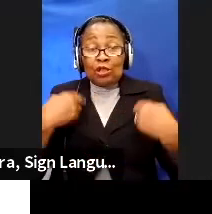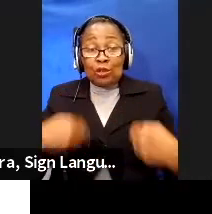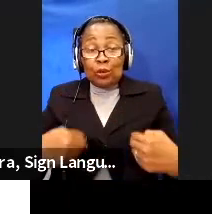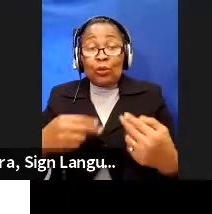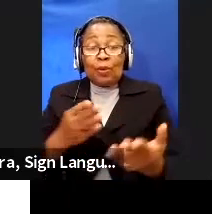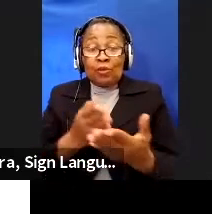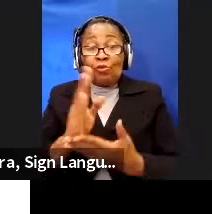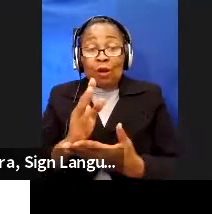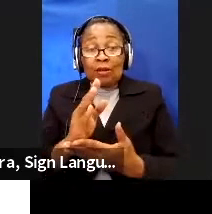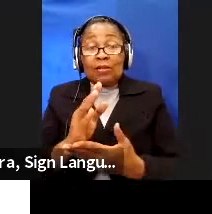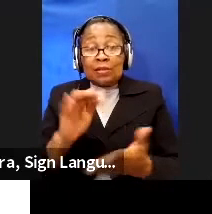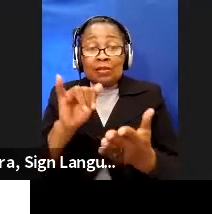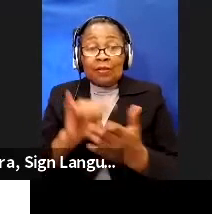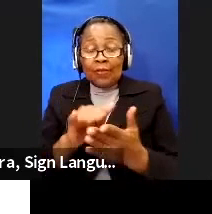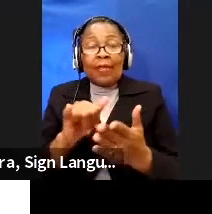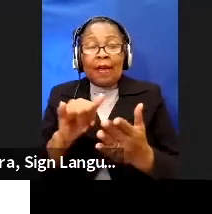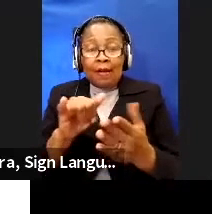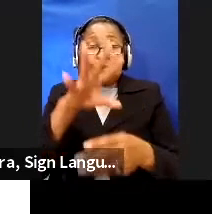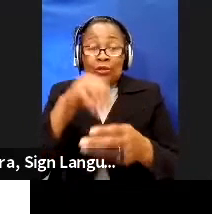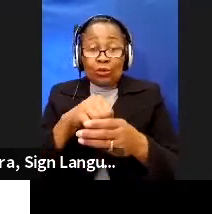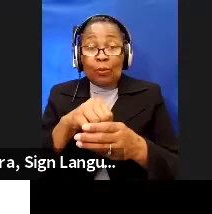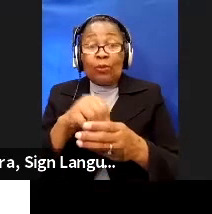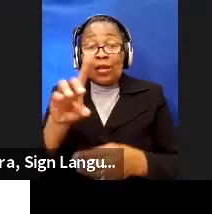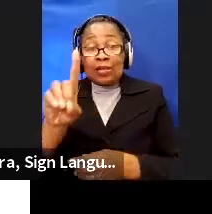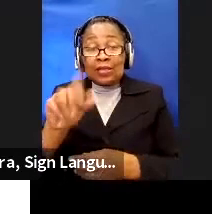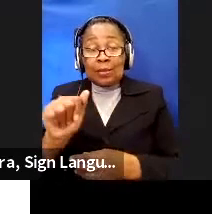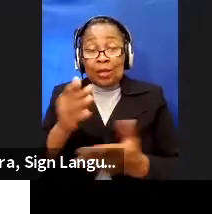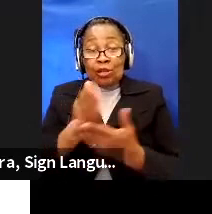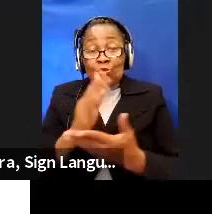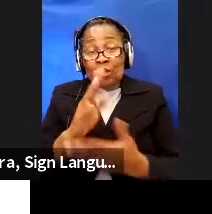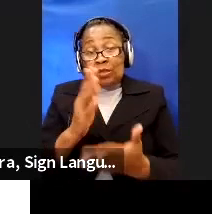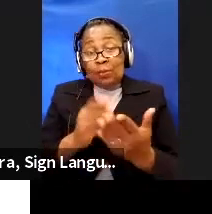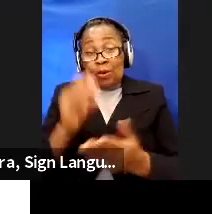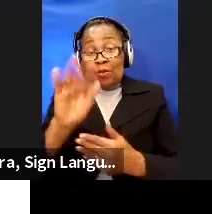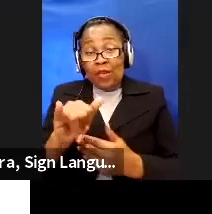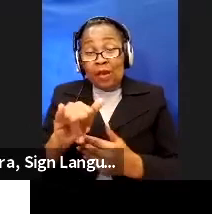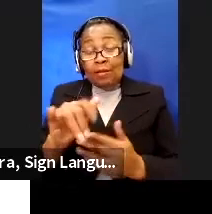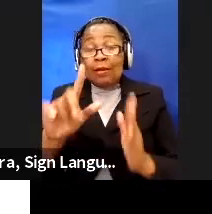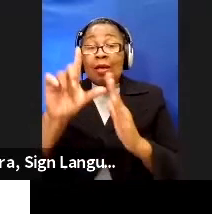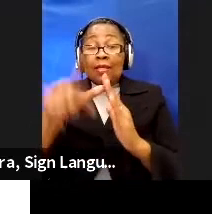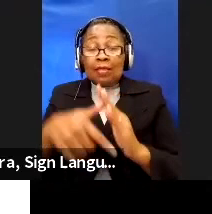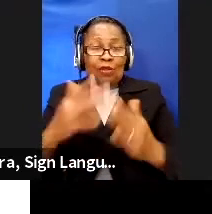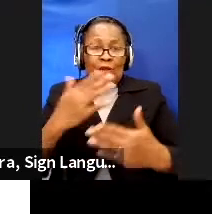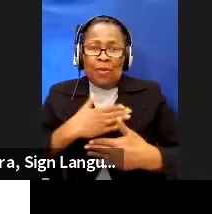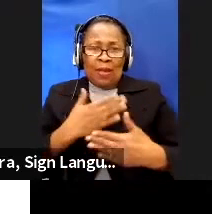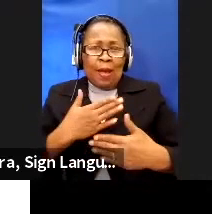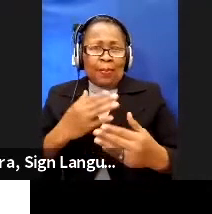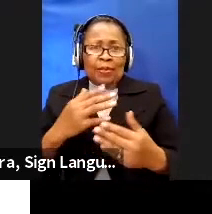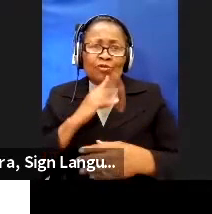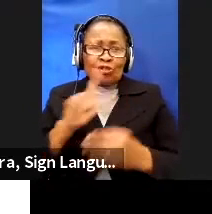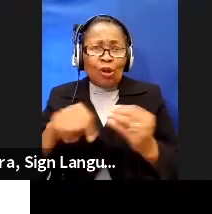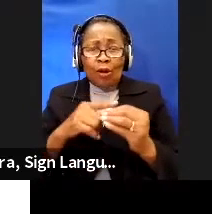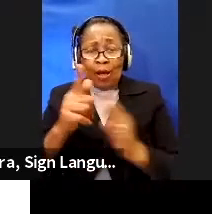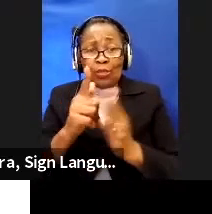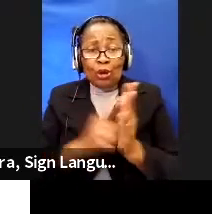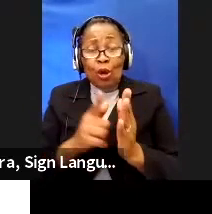also frequently incorporate disability rights as a part of it. Later on, I'll be happy to talk about more of the law. If you have questions, put